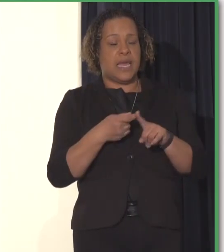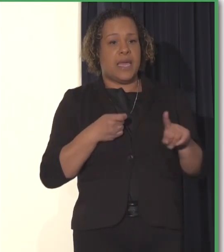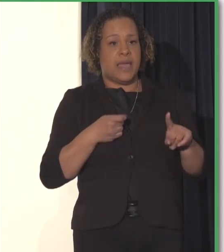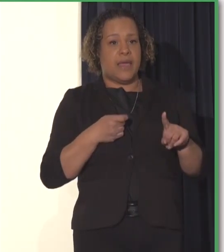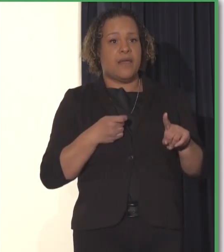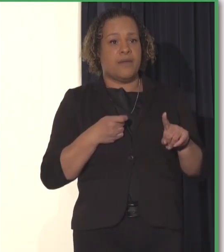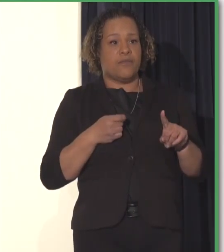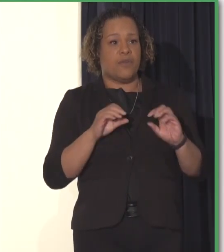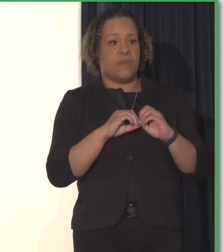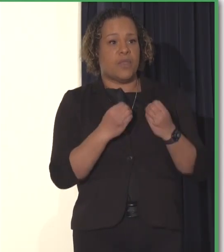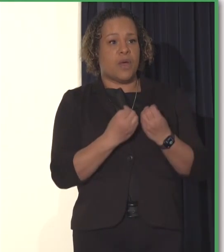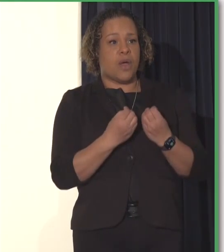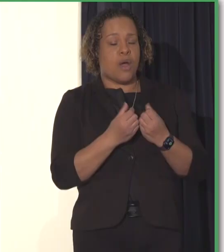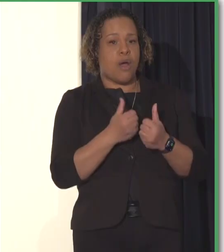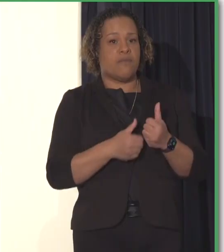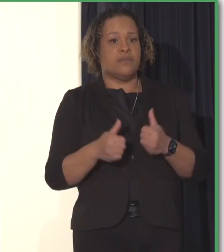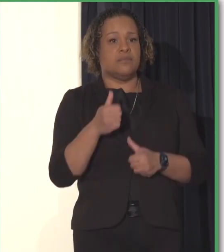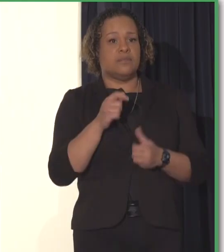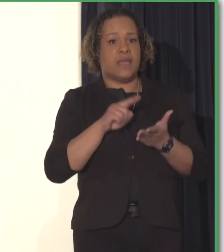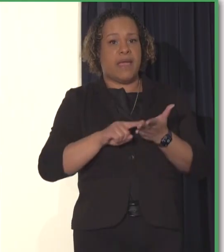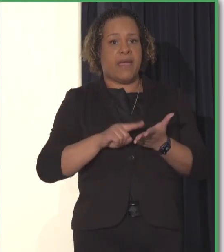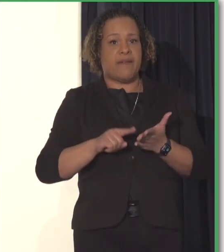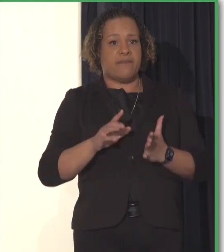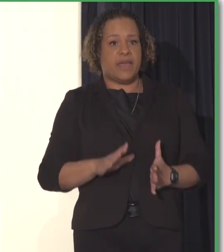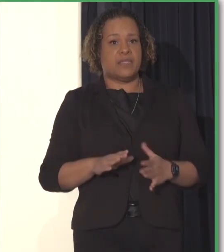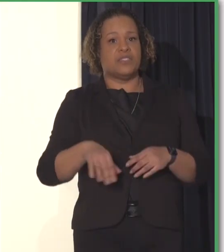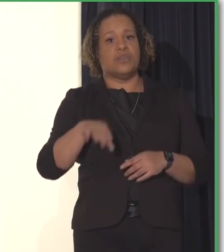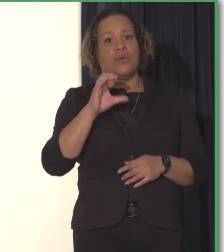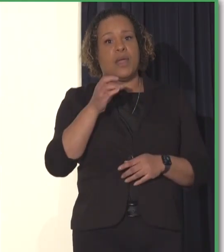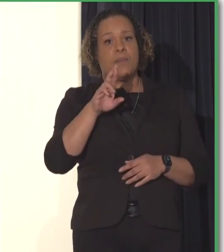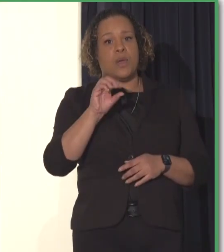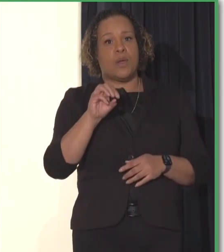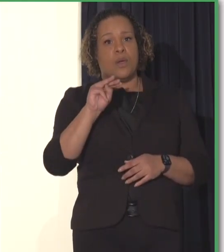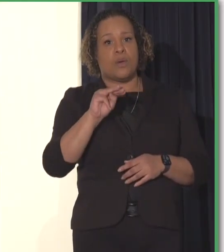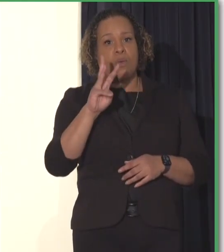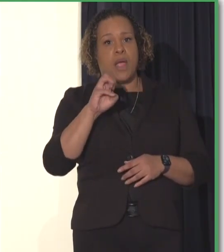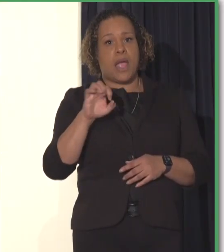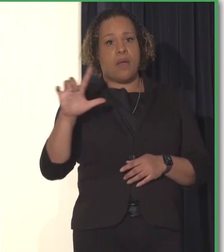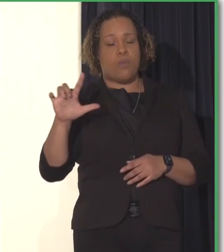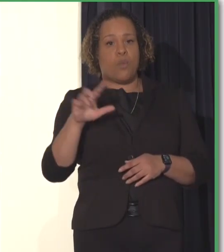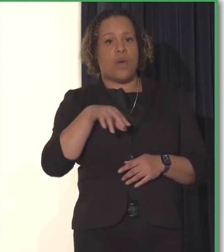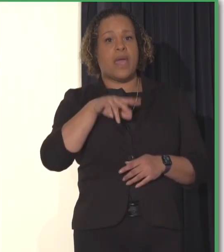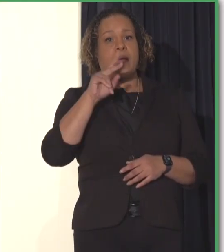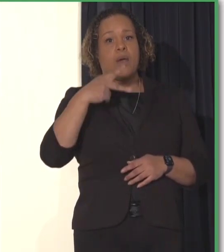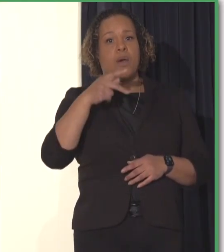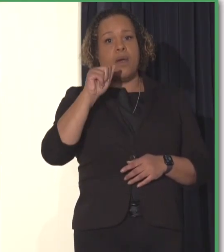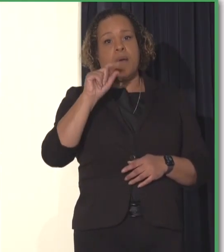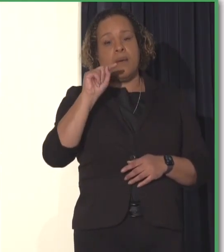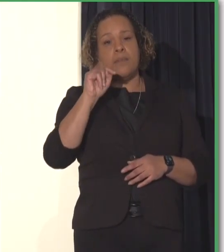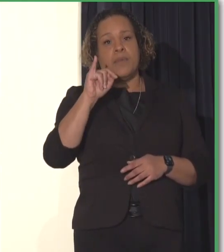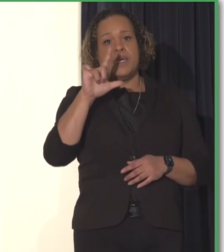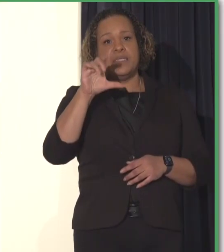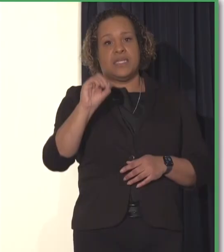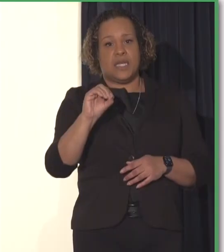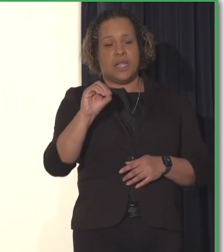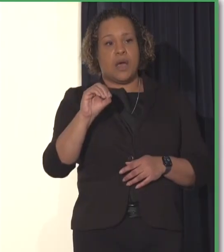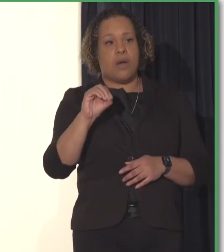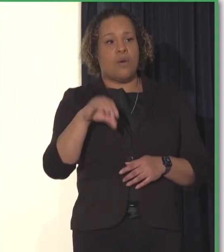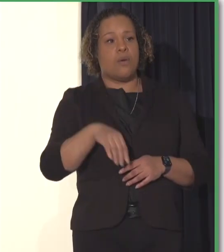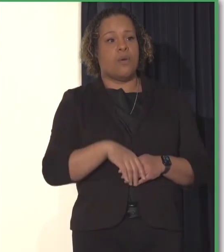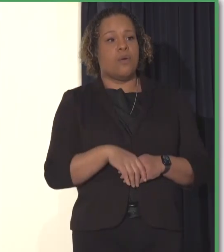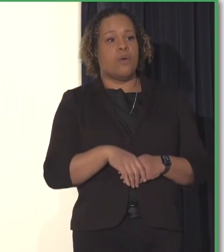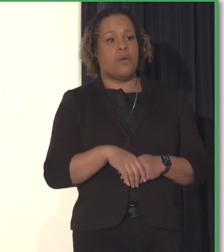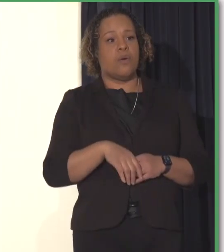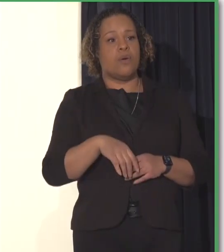Chief Investigator is Investigator Ainsley Cromwell, DPD HR Director Katrina Patillo. For Chief of Police,